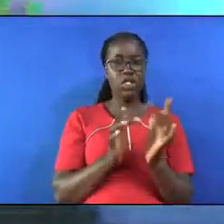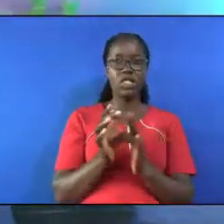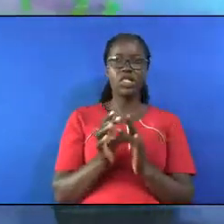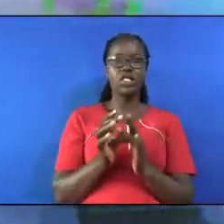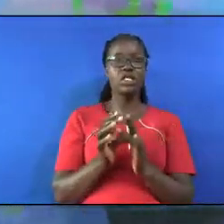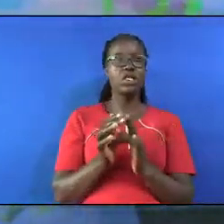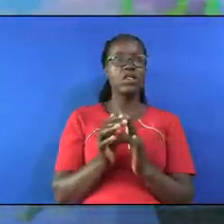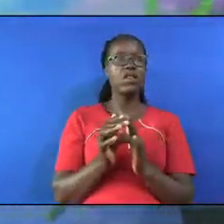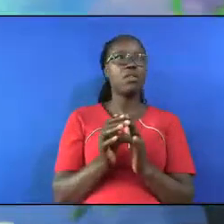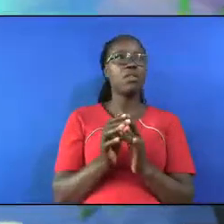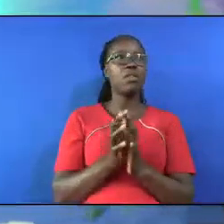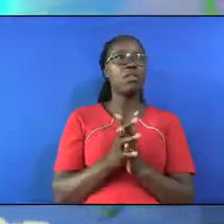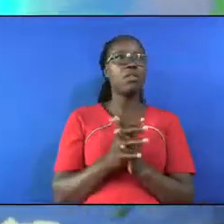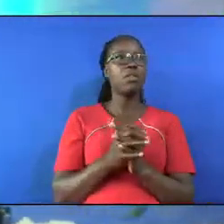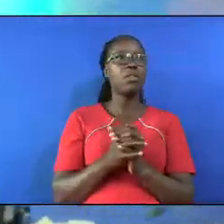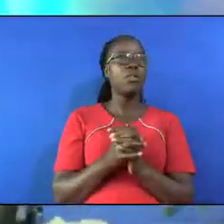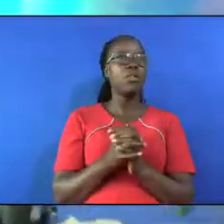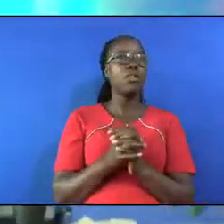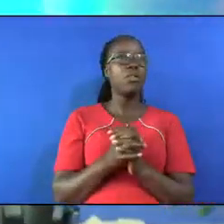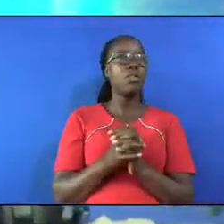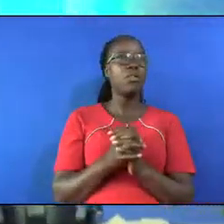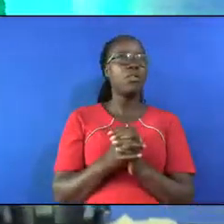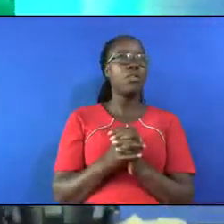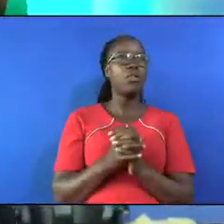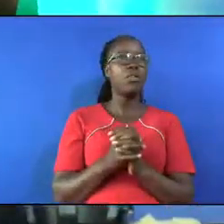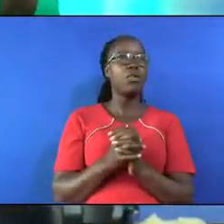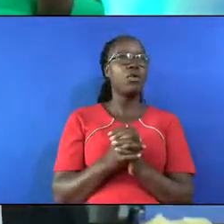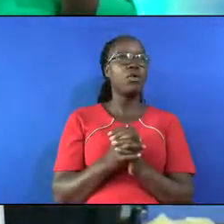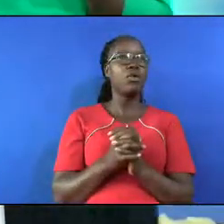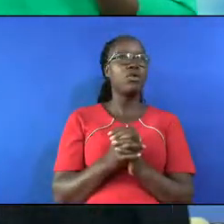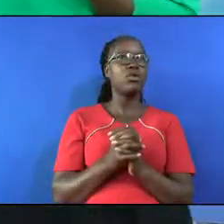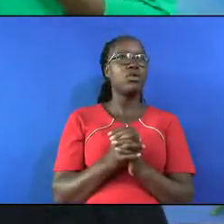Amen? Amen, church? Yes.